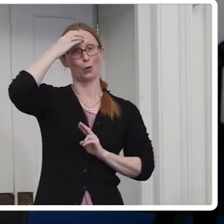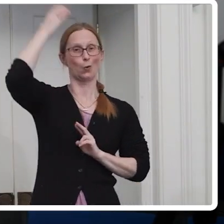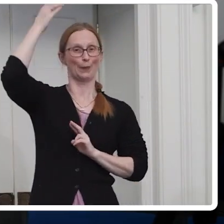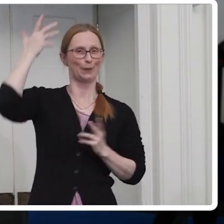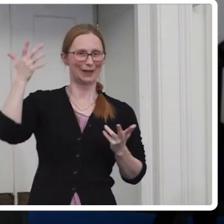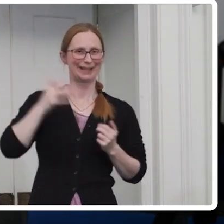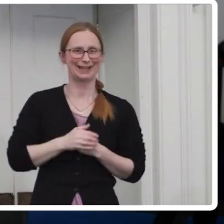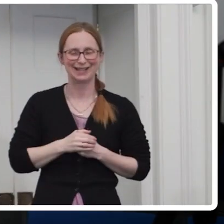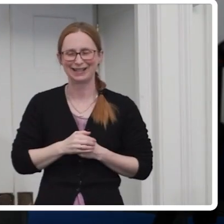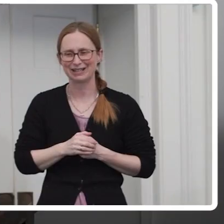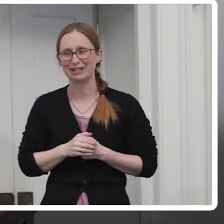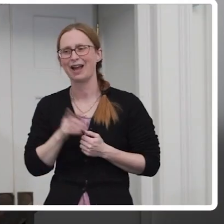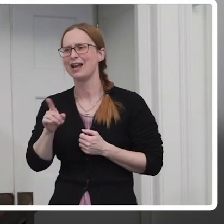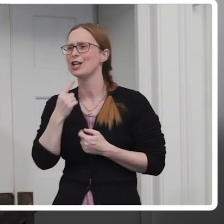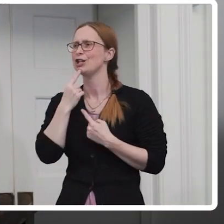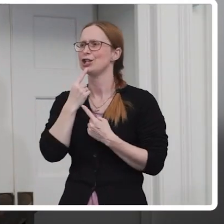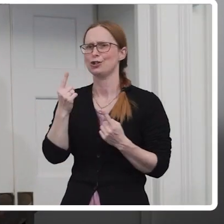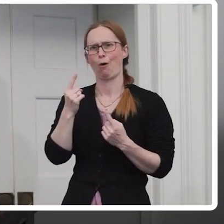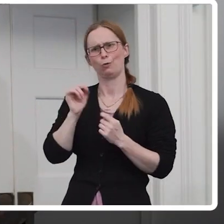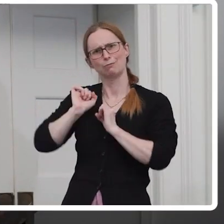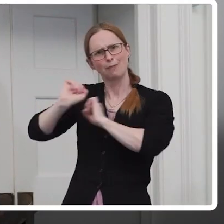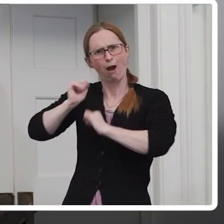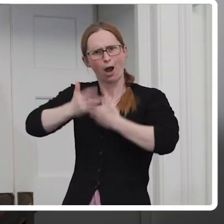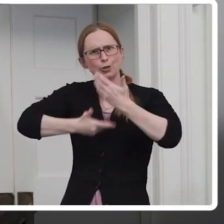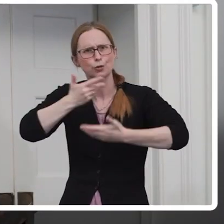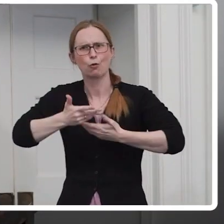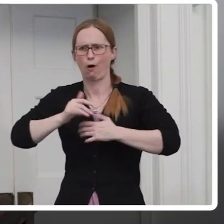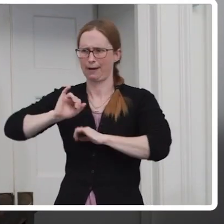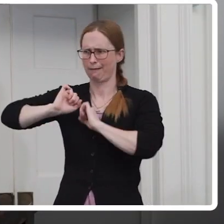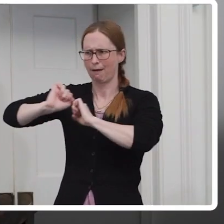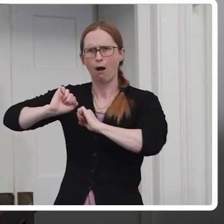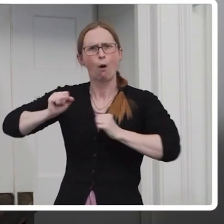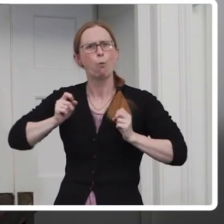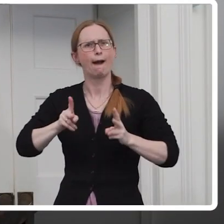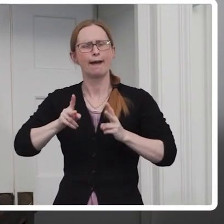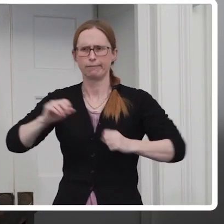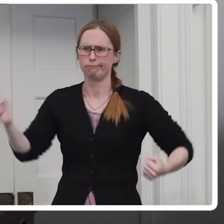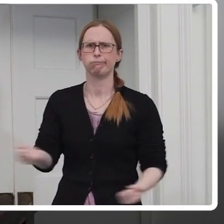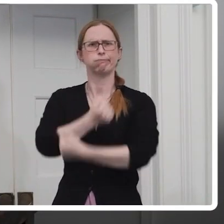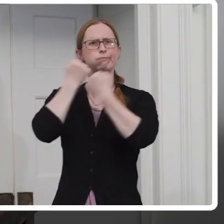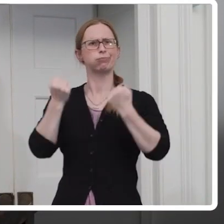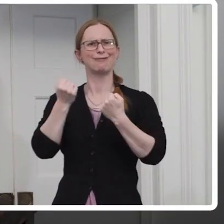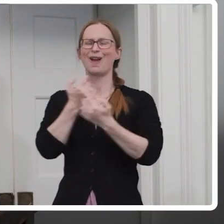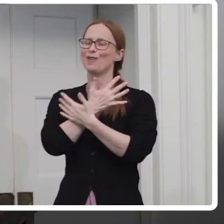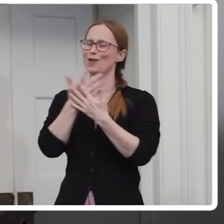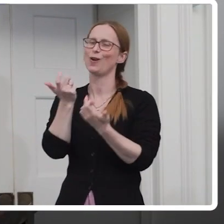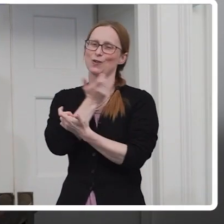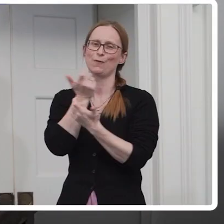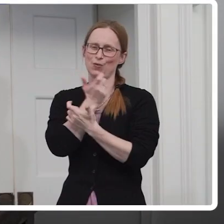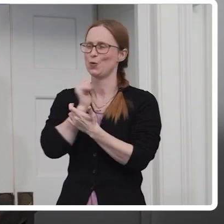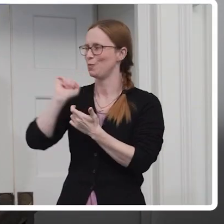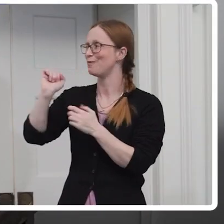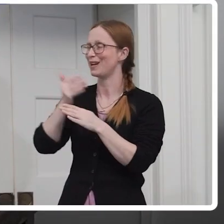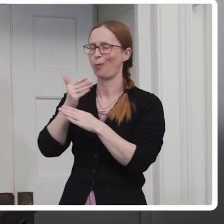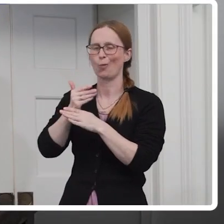as Queen. I mean, that's just great. And that she told her story in her way, and it's really empowering. And there's a lot of